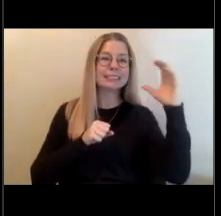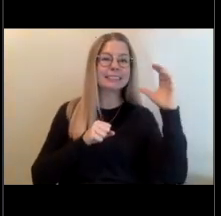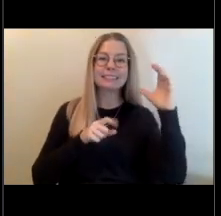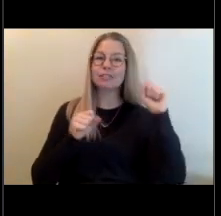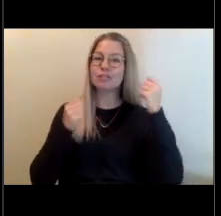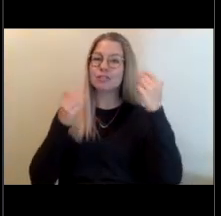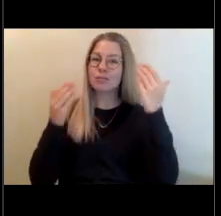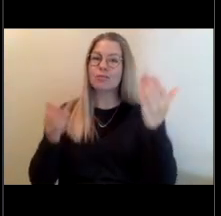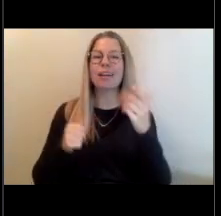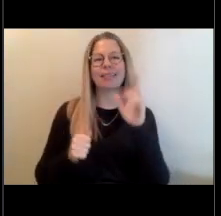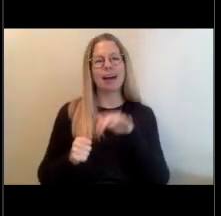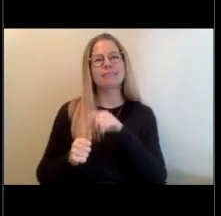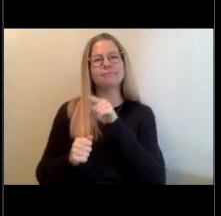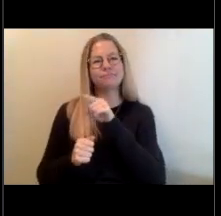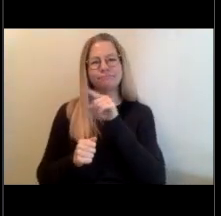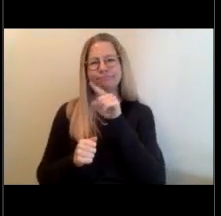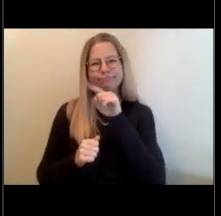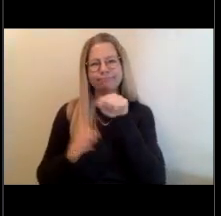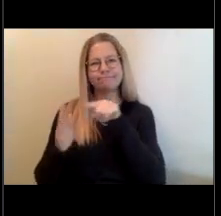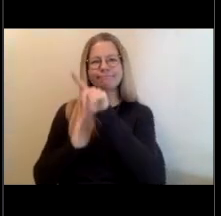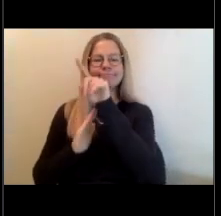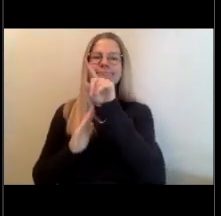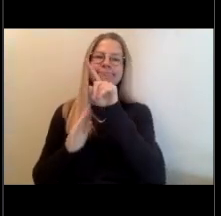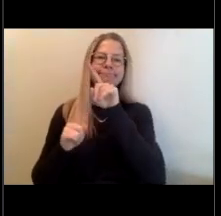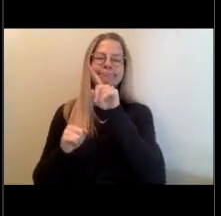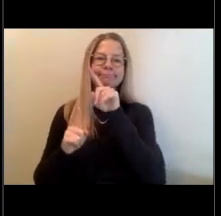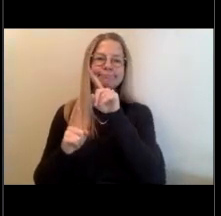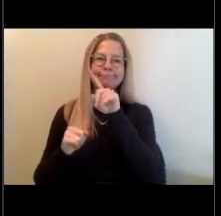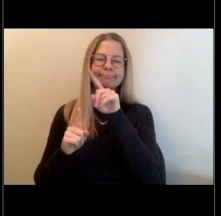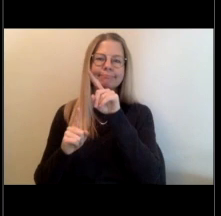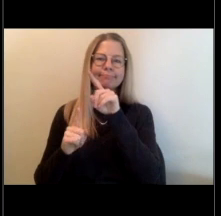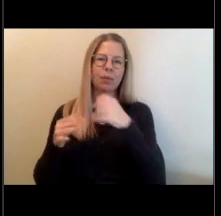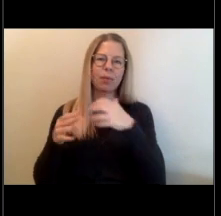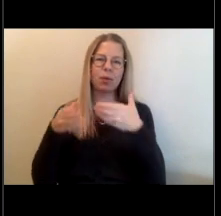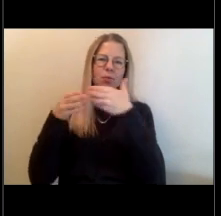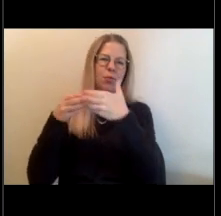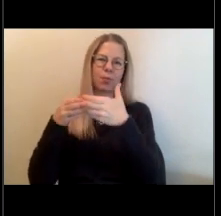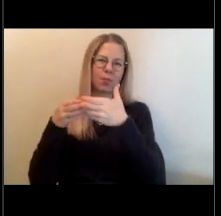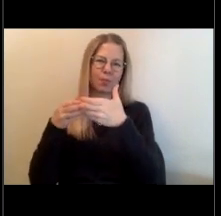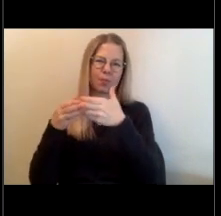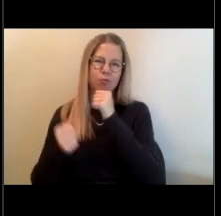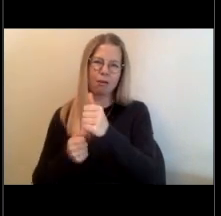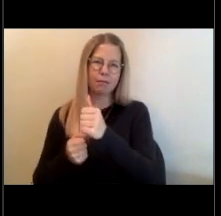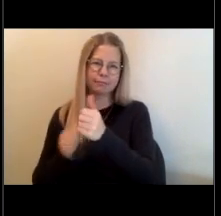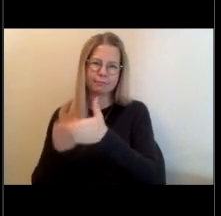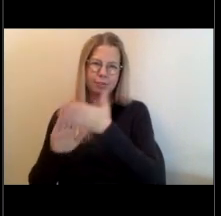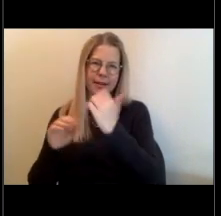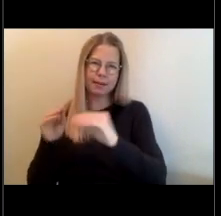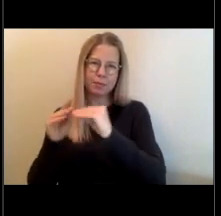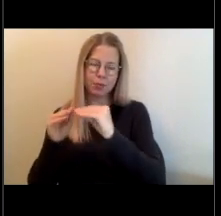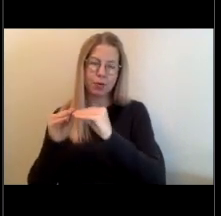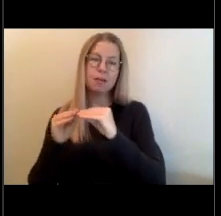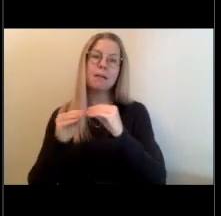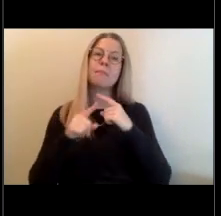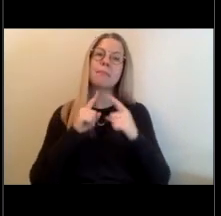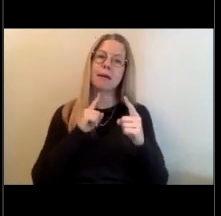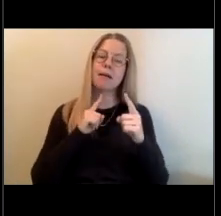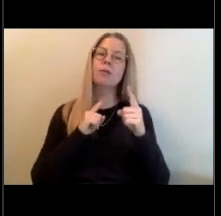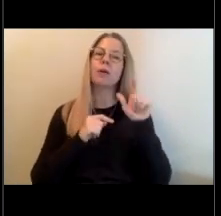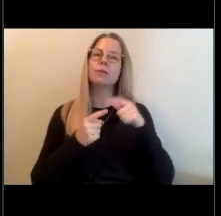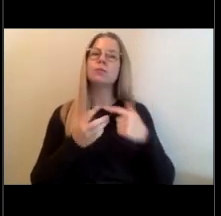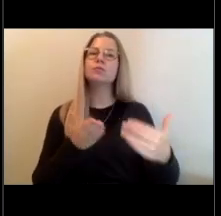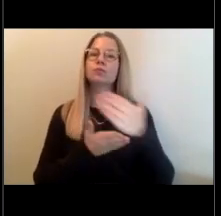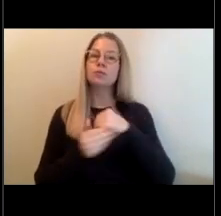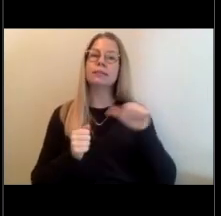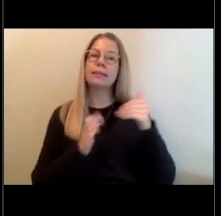a wonderful fundraising initiative. You had to raise $10,000 plus the cost of your trip, and you